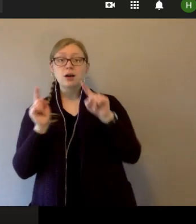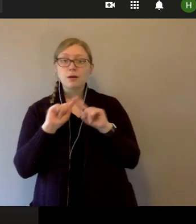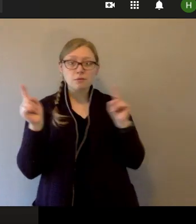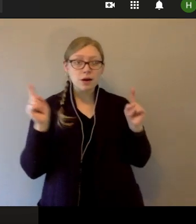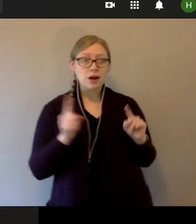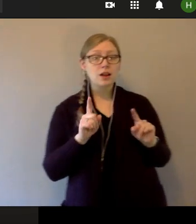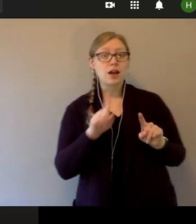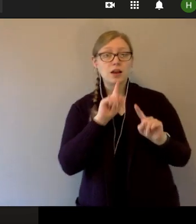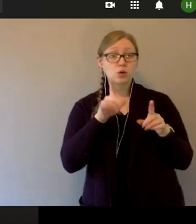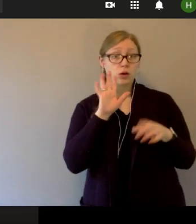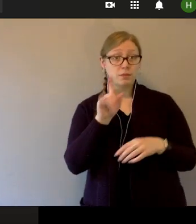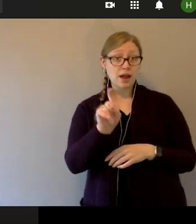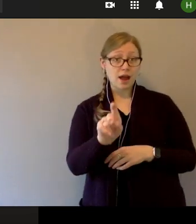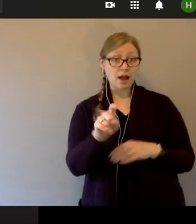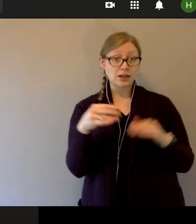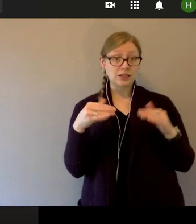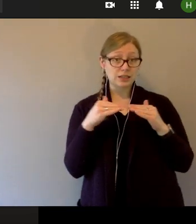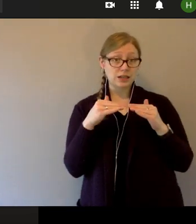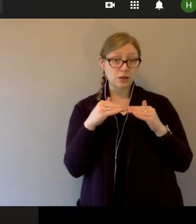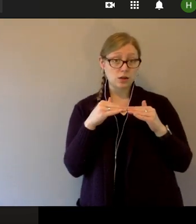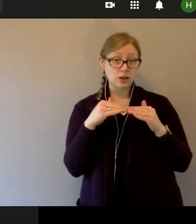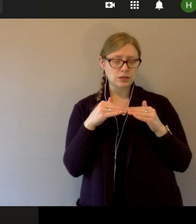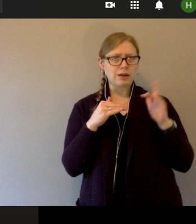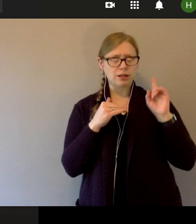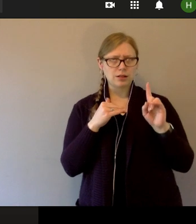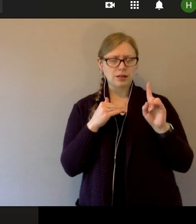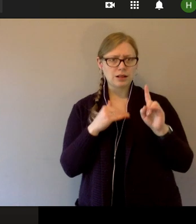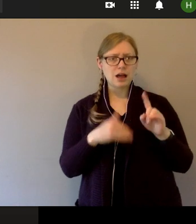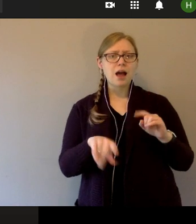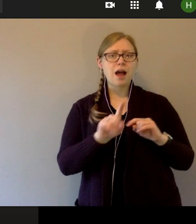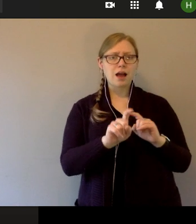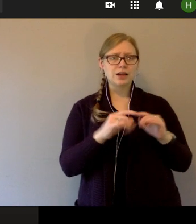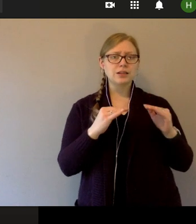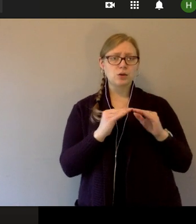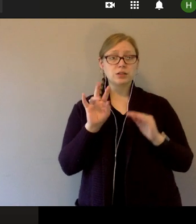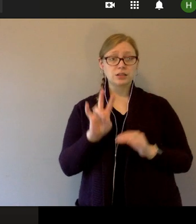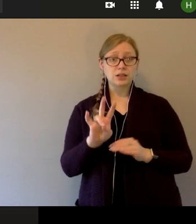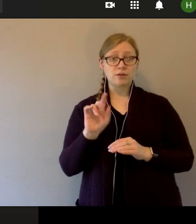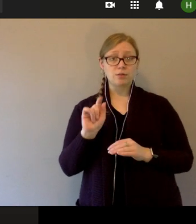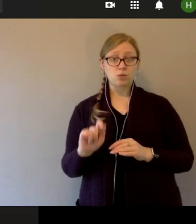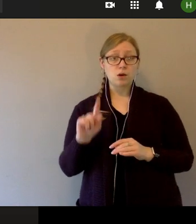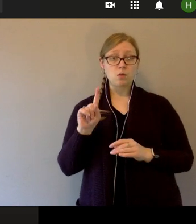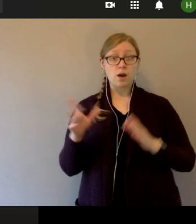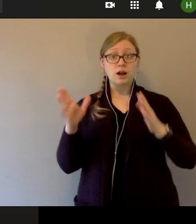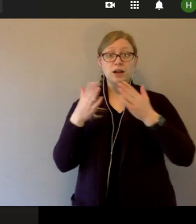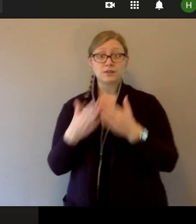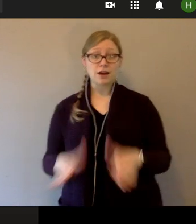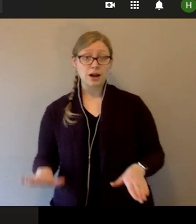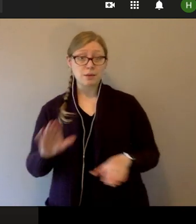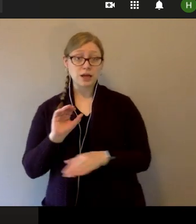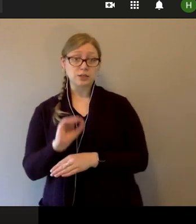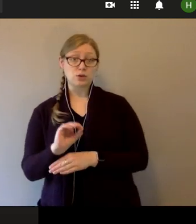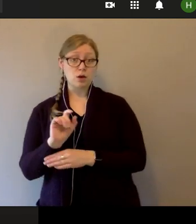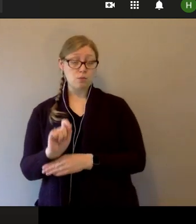0. Actually, x equals 7.1 divided by